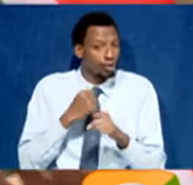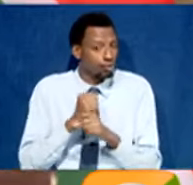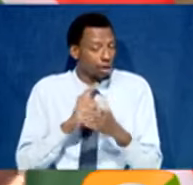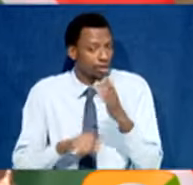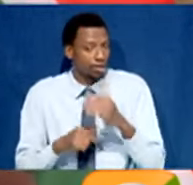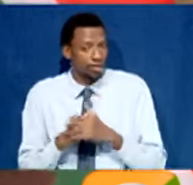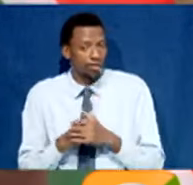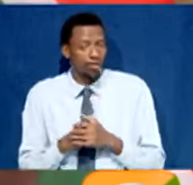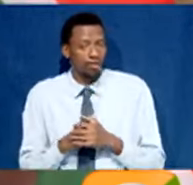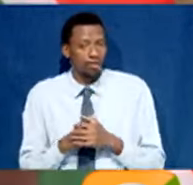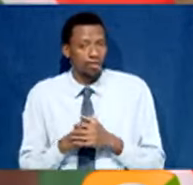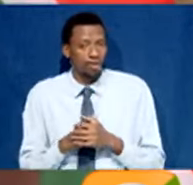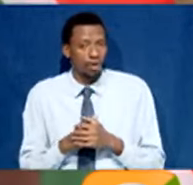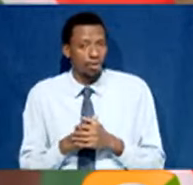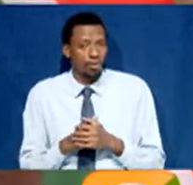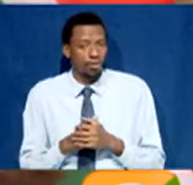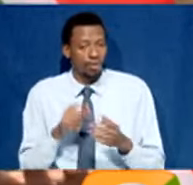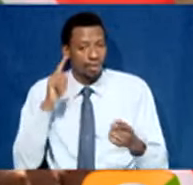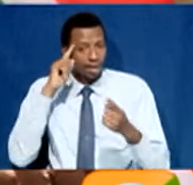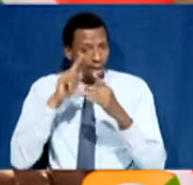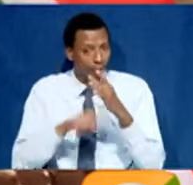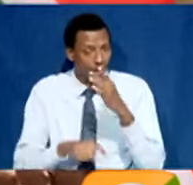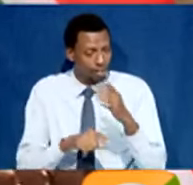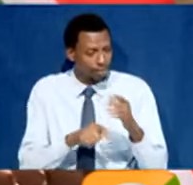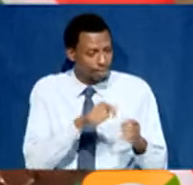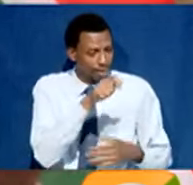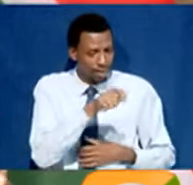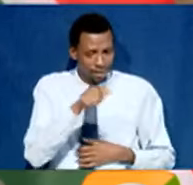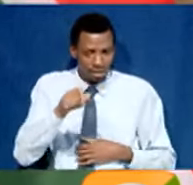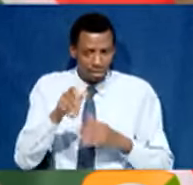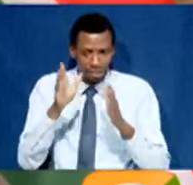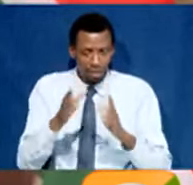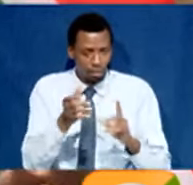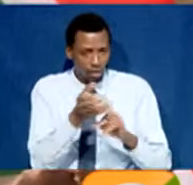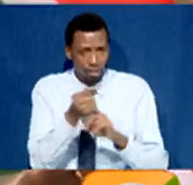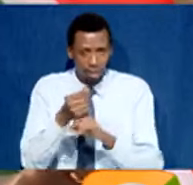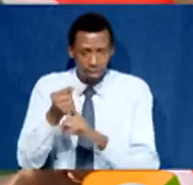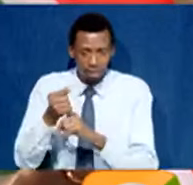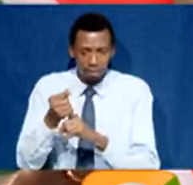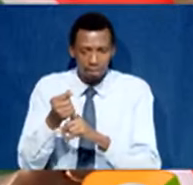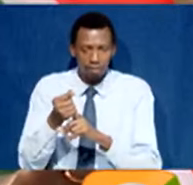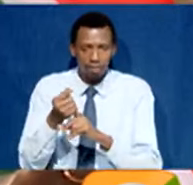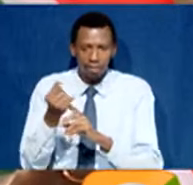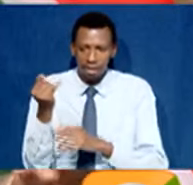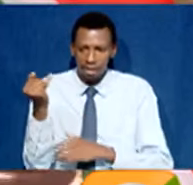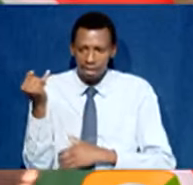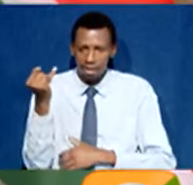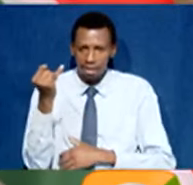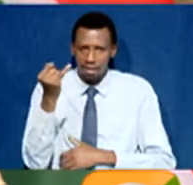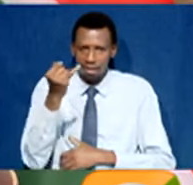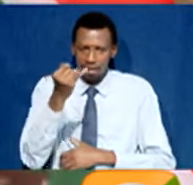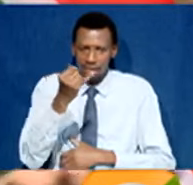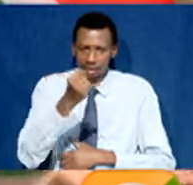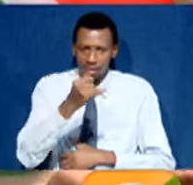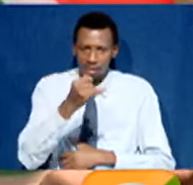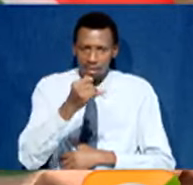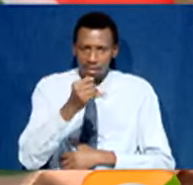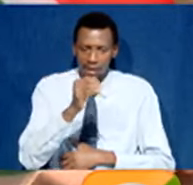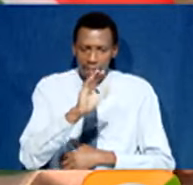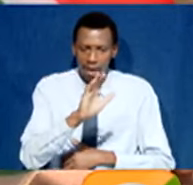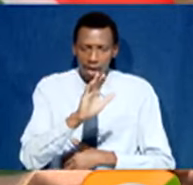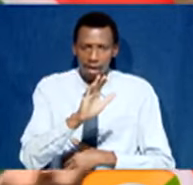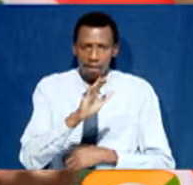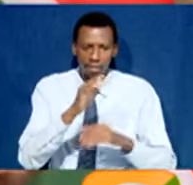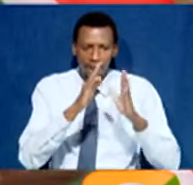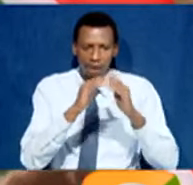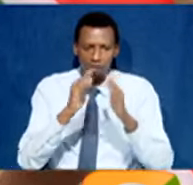to make sure that it captures everybody? We changed the design of the whole delivery of